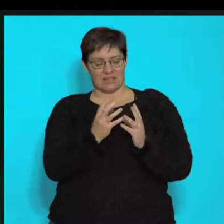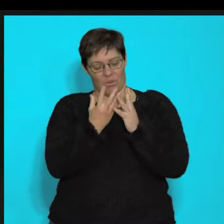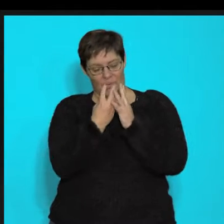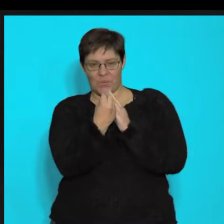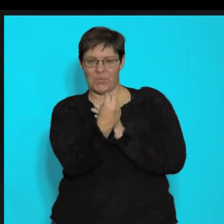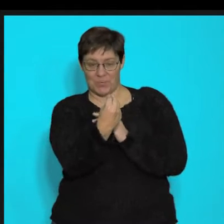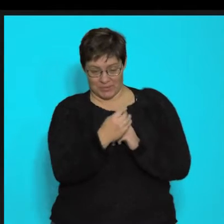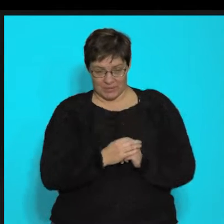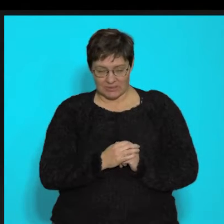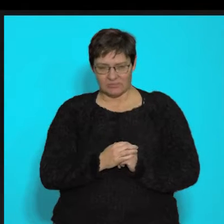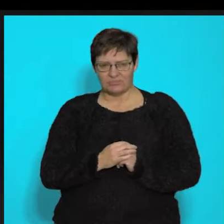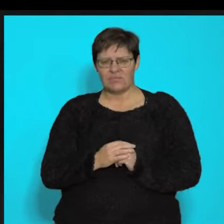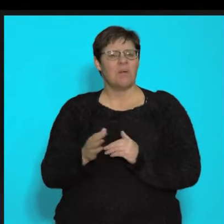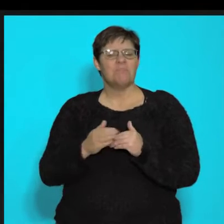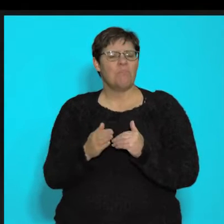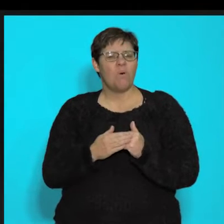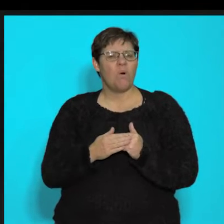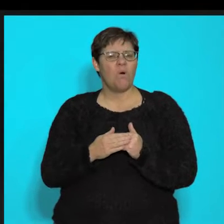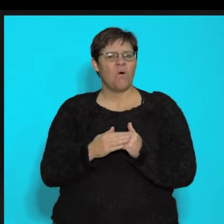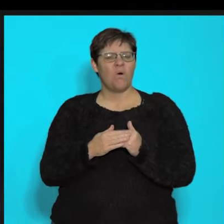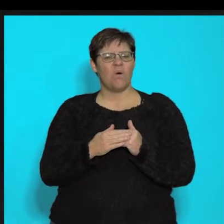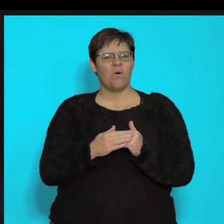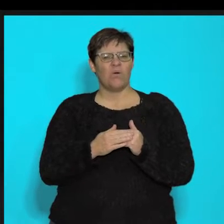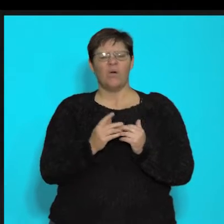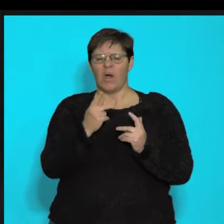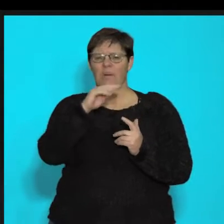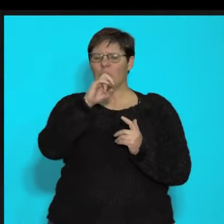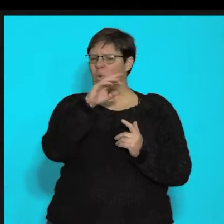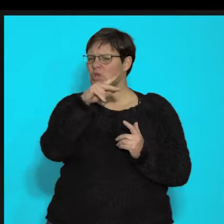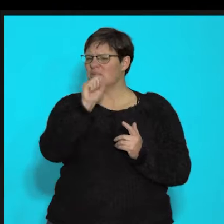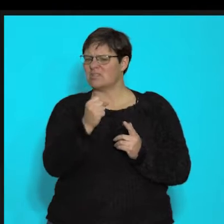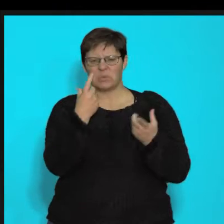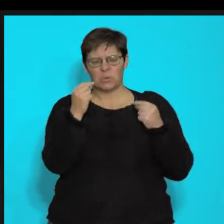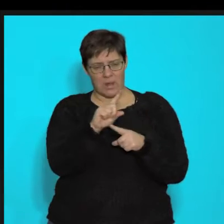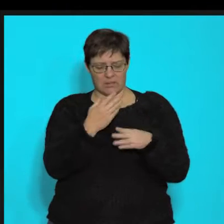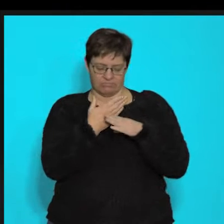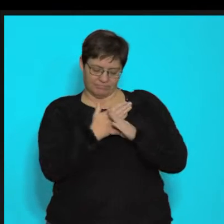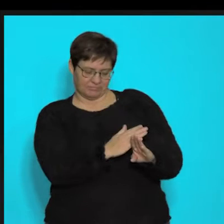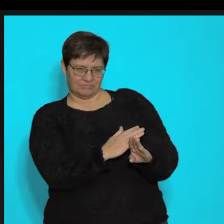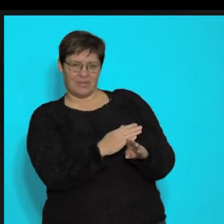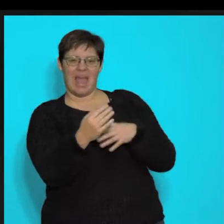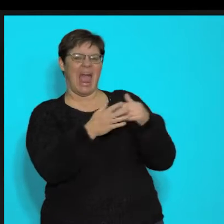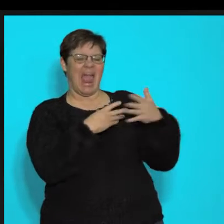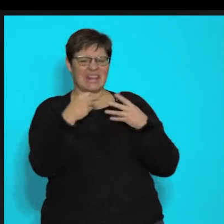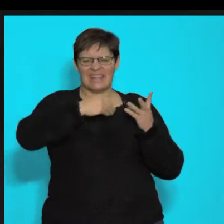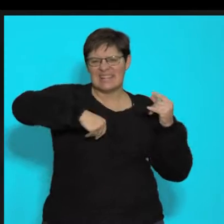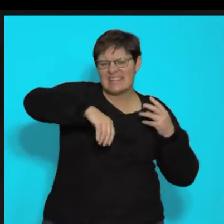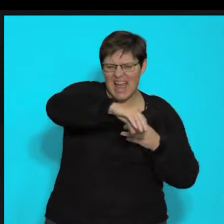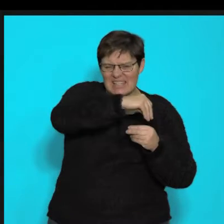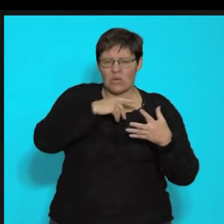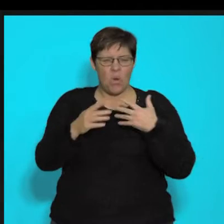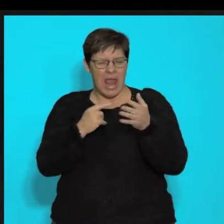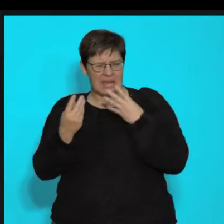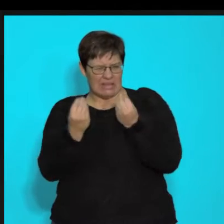But not only is it moist, what else does the mucus do? The mucus is also going to trap any kind of dust or